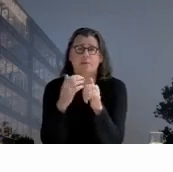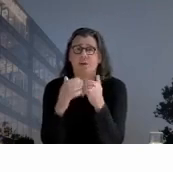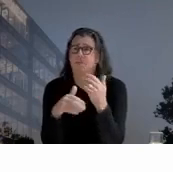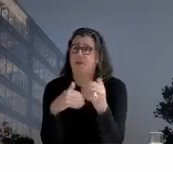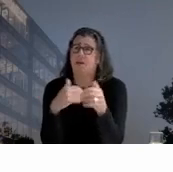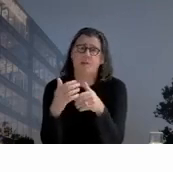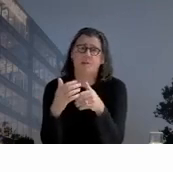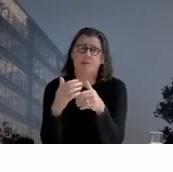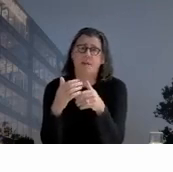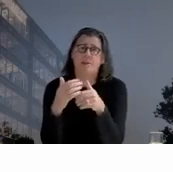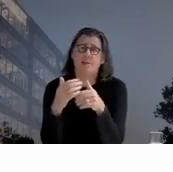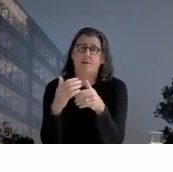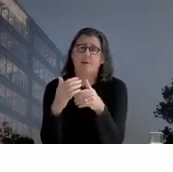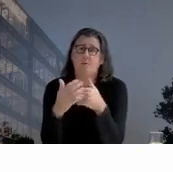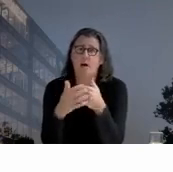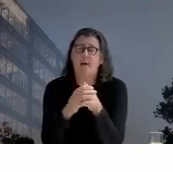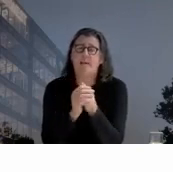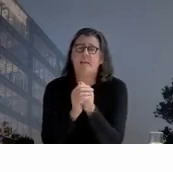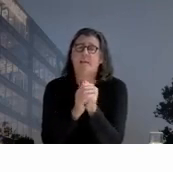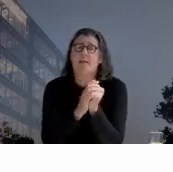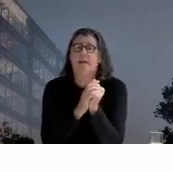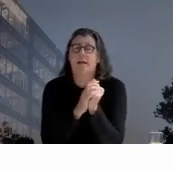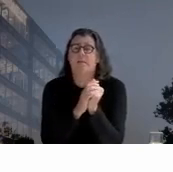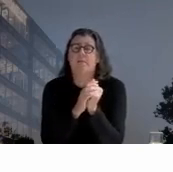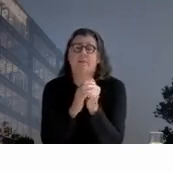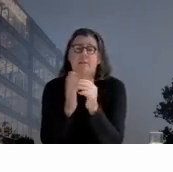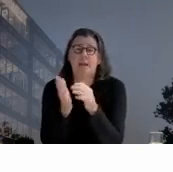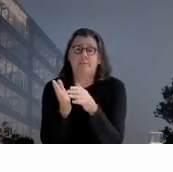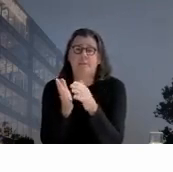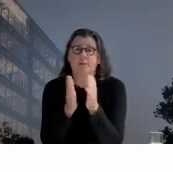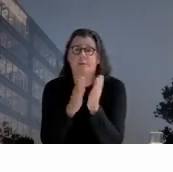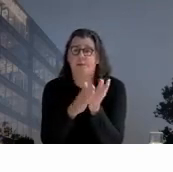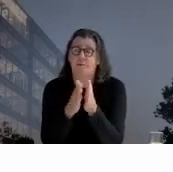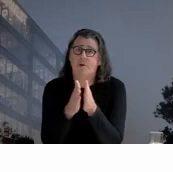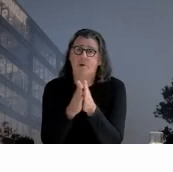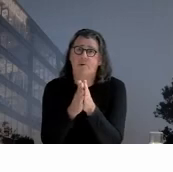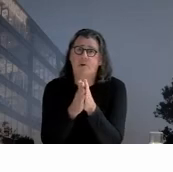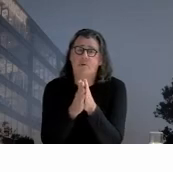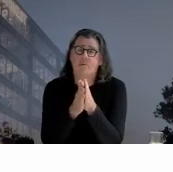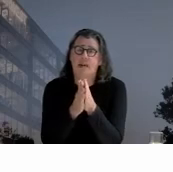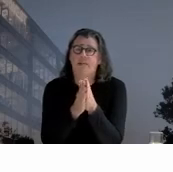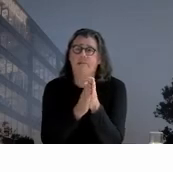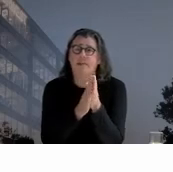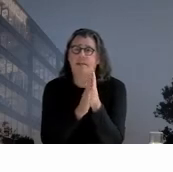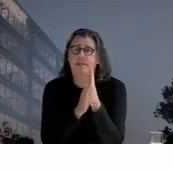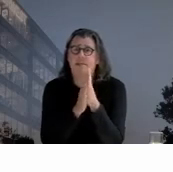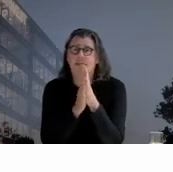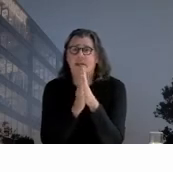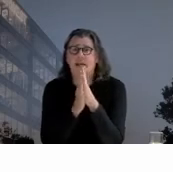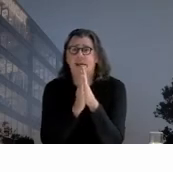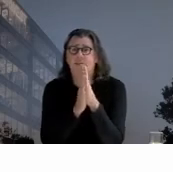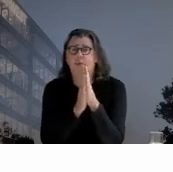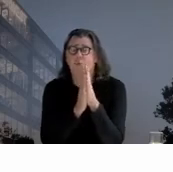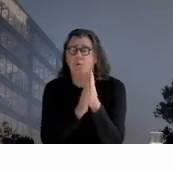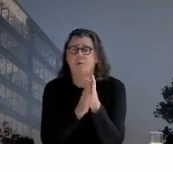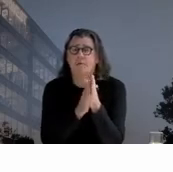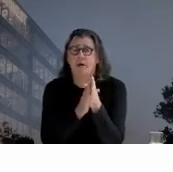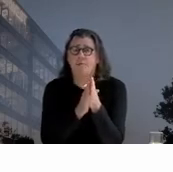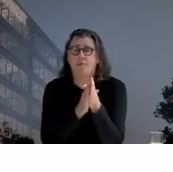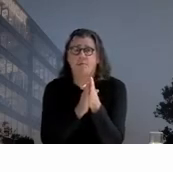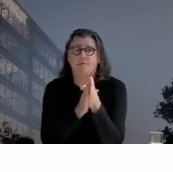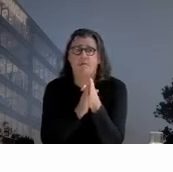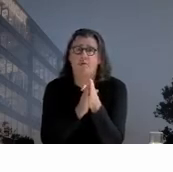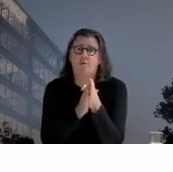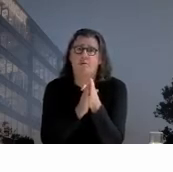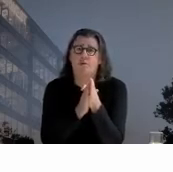can, over time, start to understand why. For example, the third one over from the left is one of